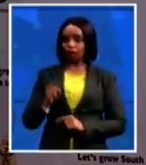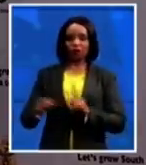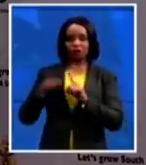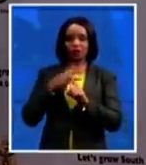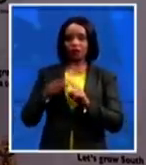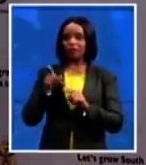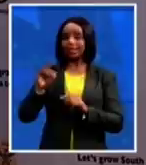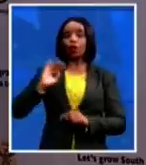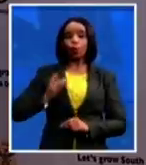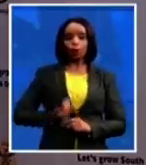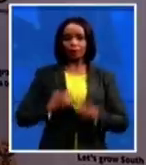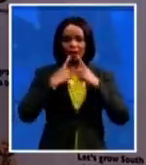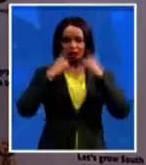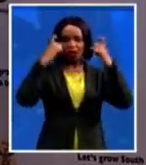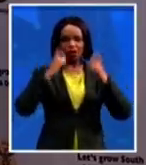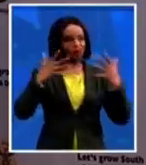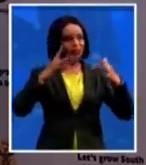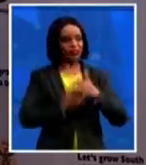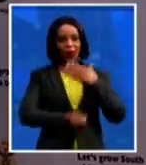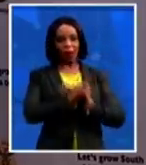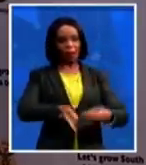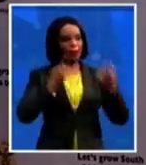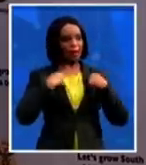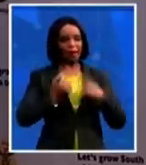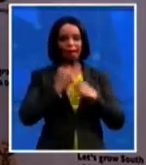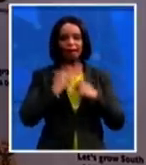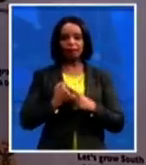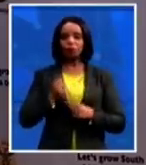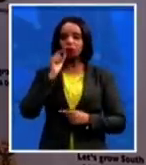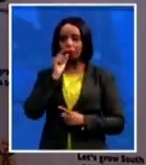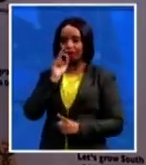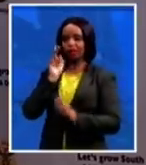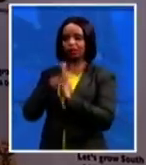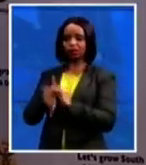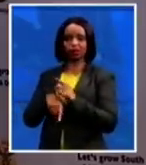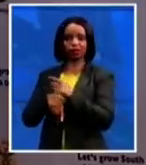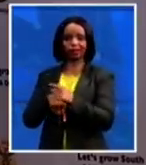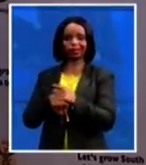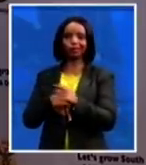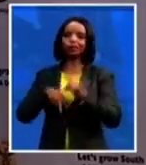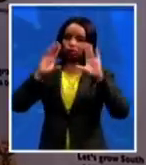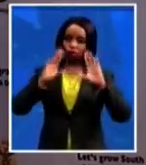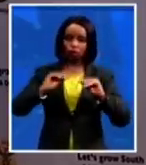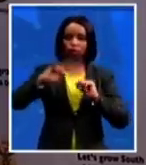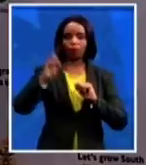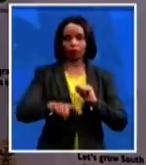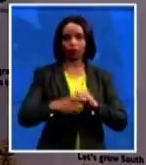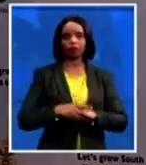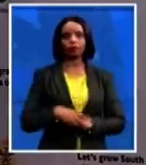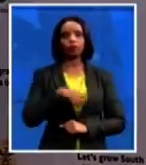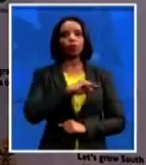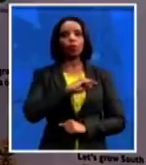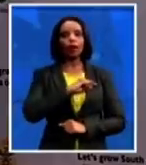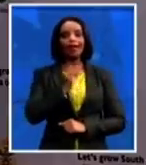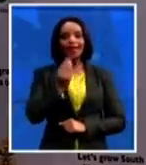Cabinet appeal to everyone, especially men, to take stand and play an active role in ending the scourge of